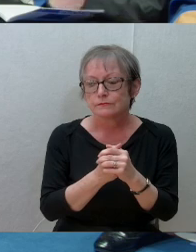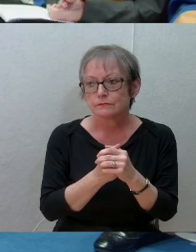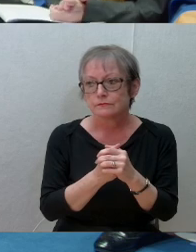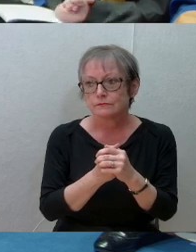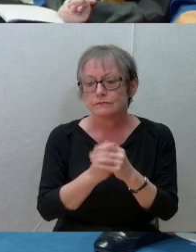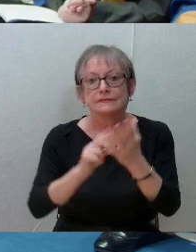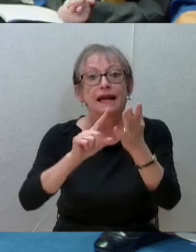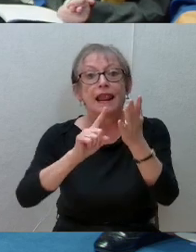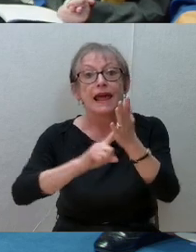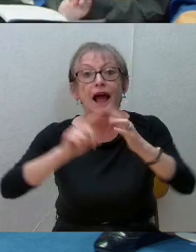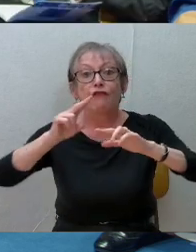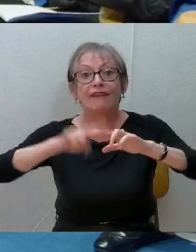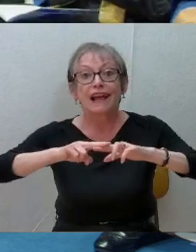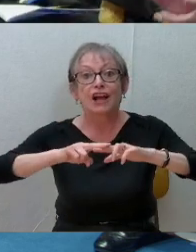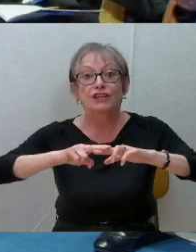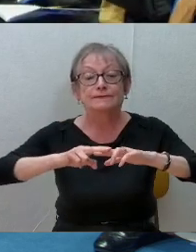Leah Finnegan.